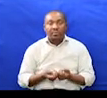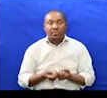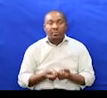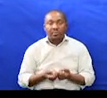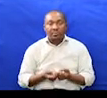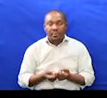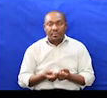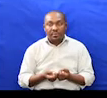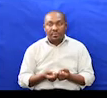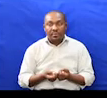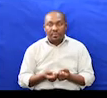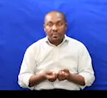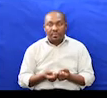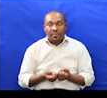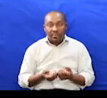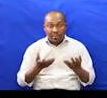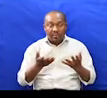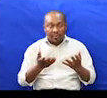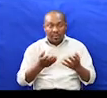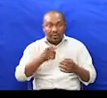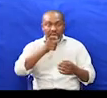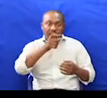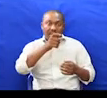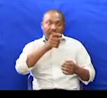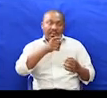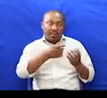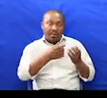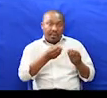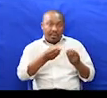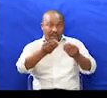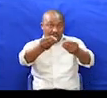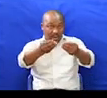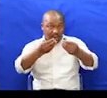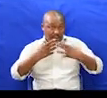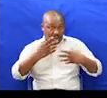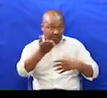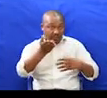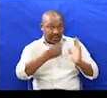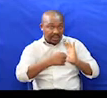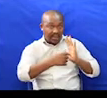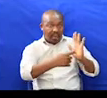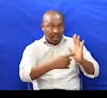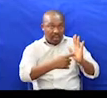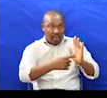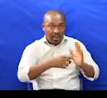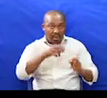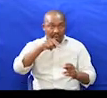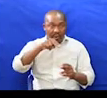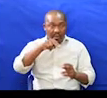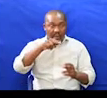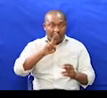Good. Is anyone can have an example of the nuclear reaction? Yes.